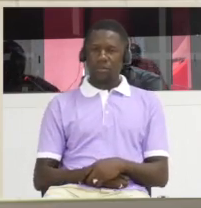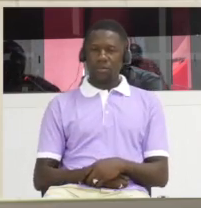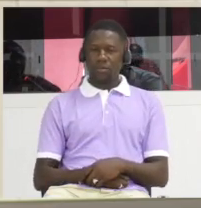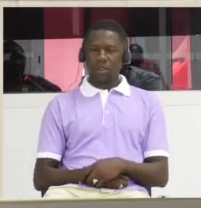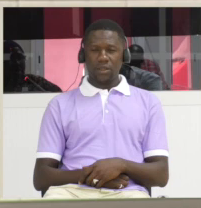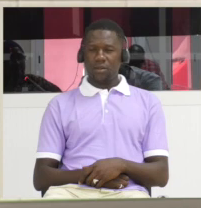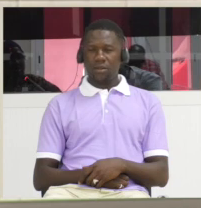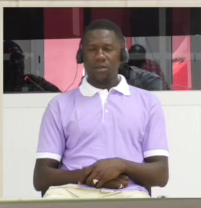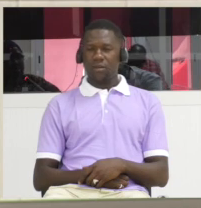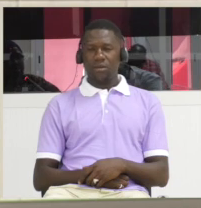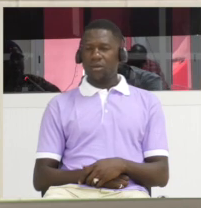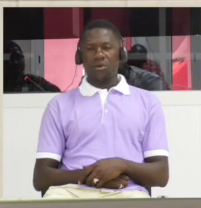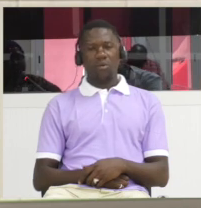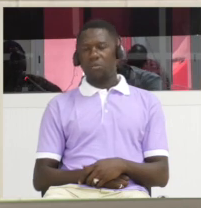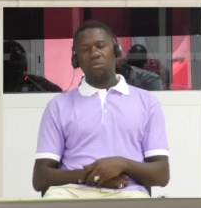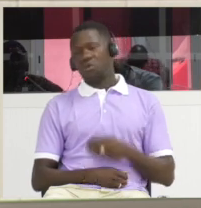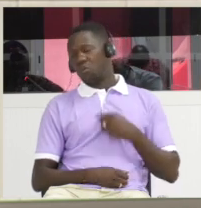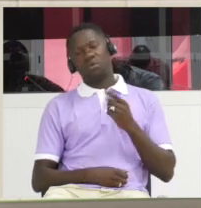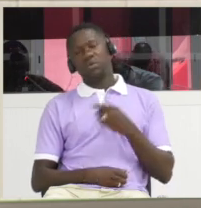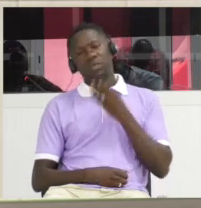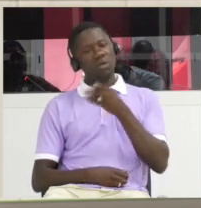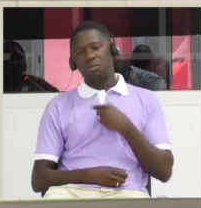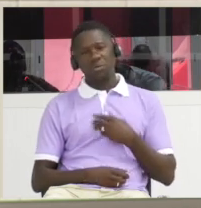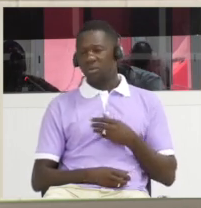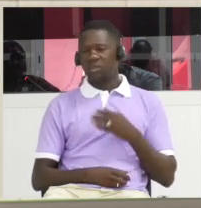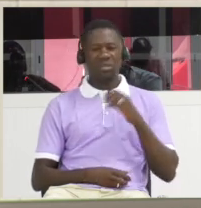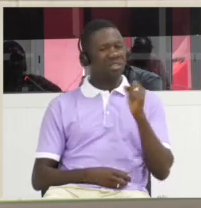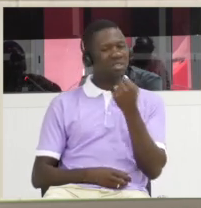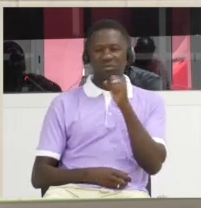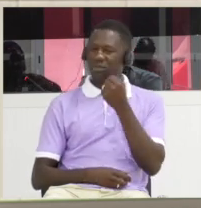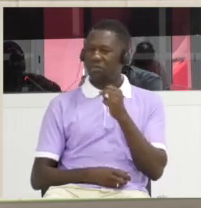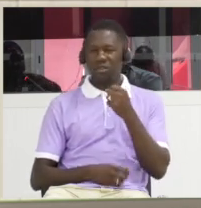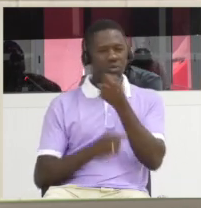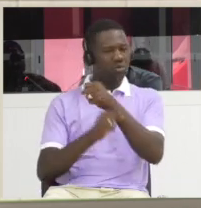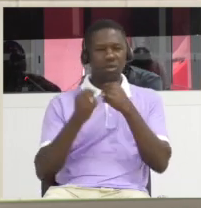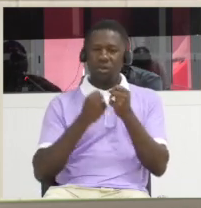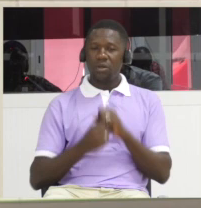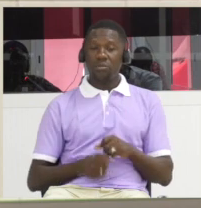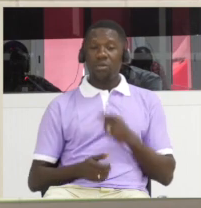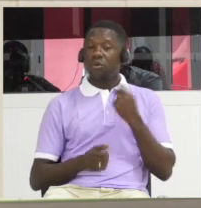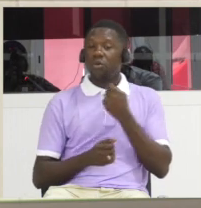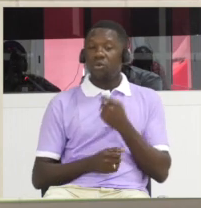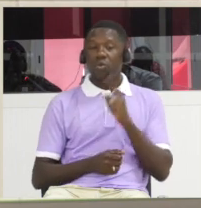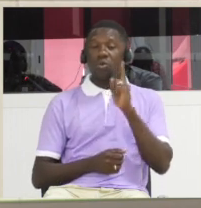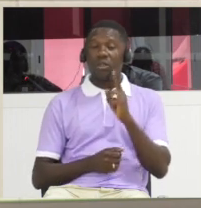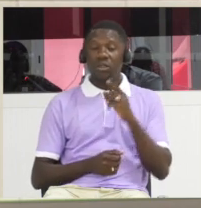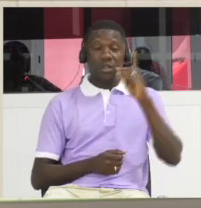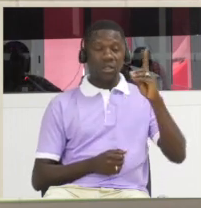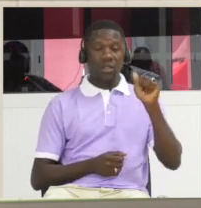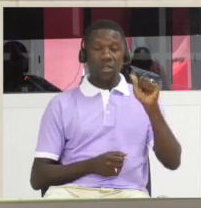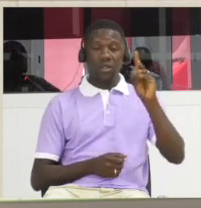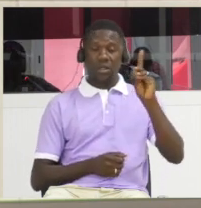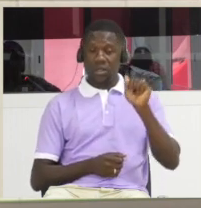That would be a terrible situation, because Dada, once he was relieved of his position, he had no right to